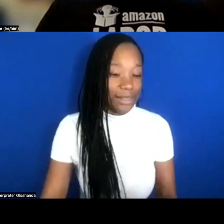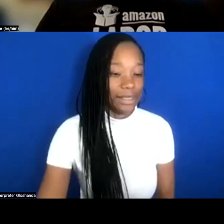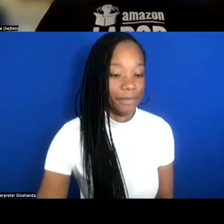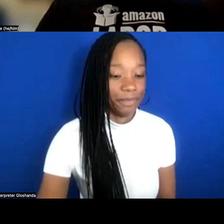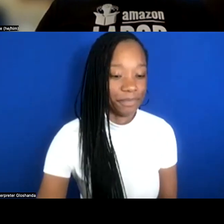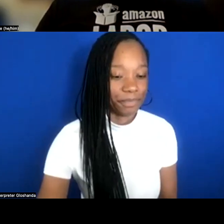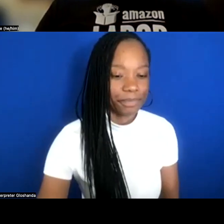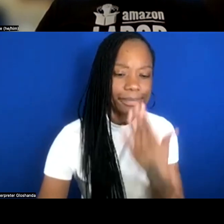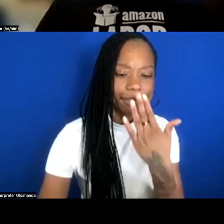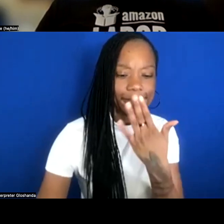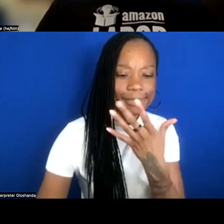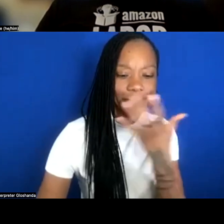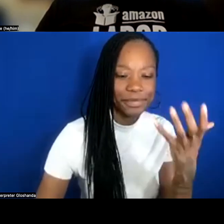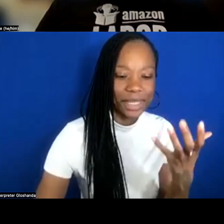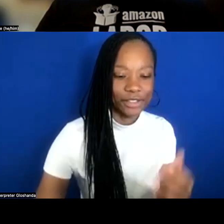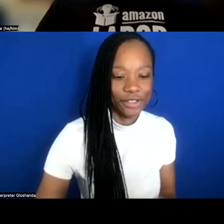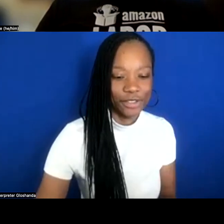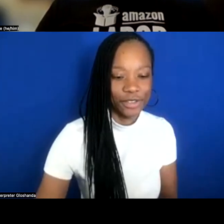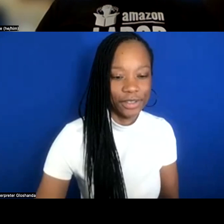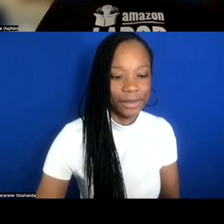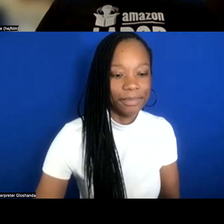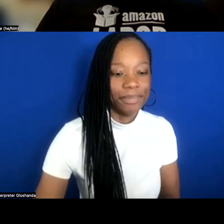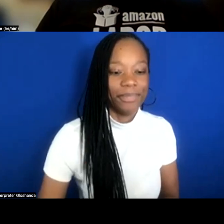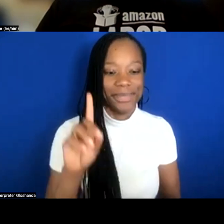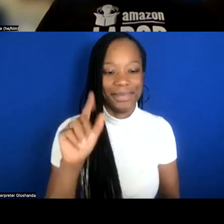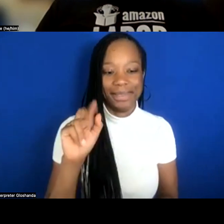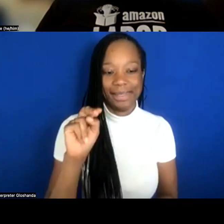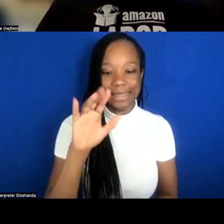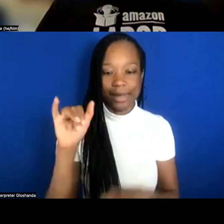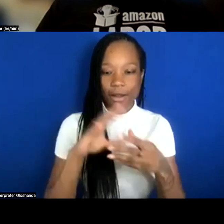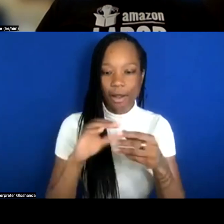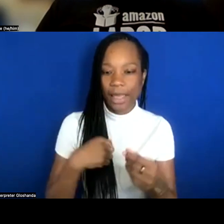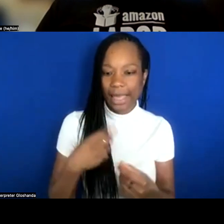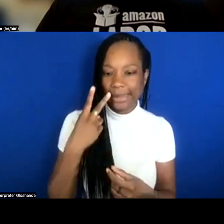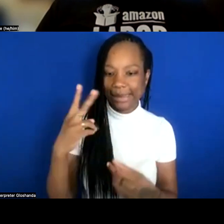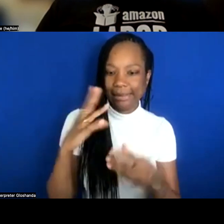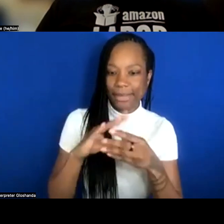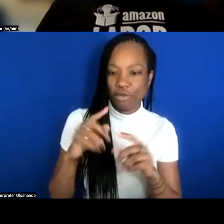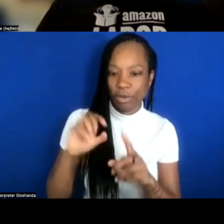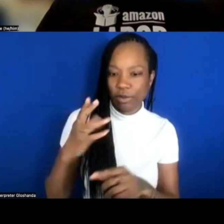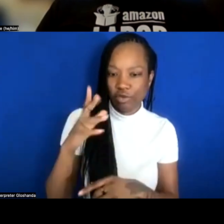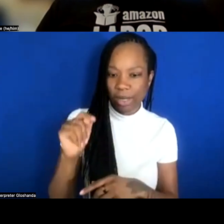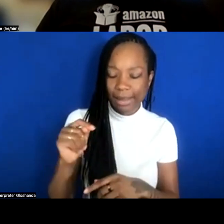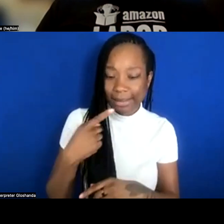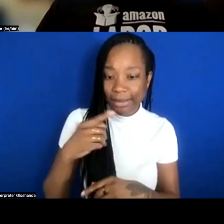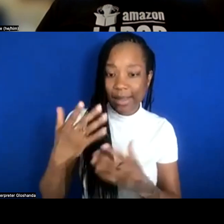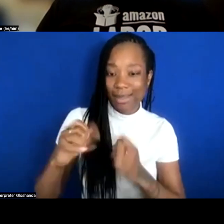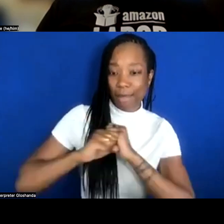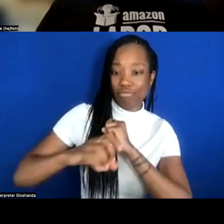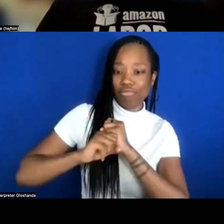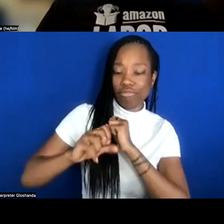Awesome. Thank you so much. I also want to just highlight a message in the chat saying that the propaganda